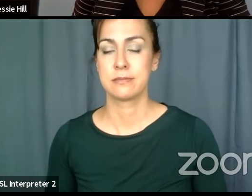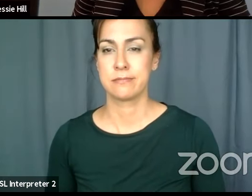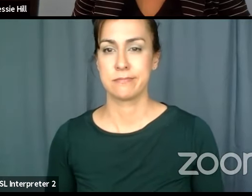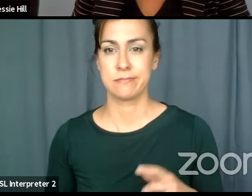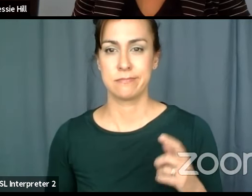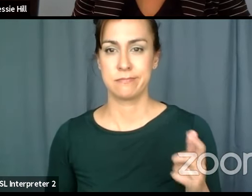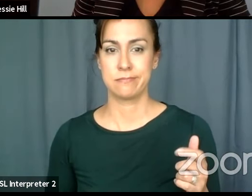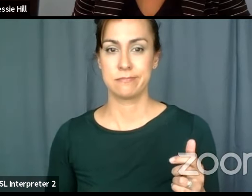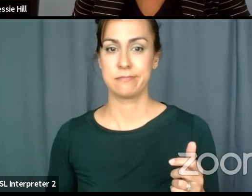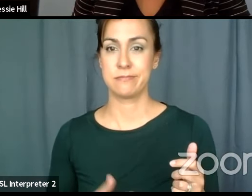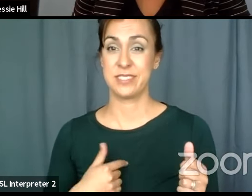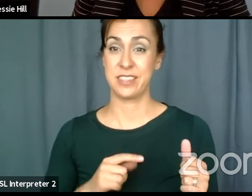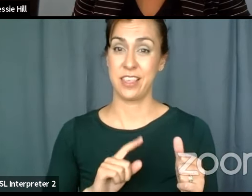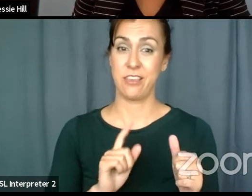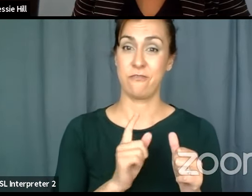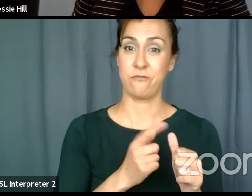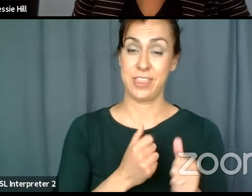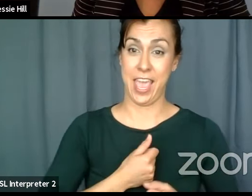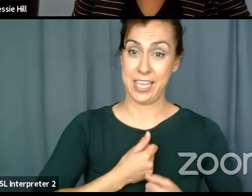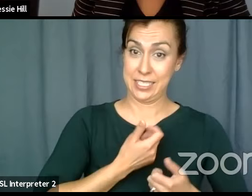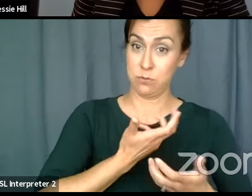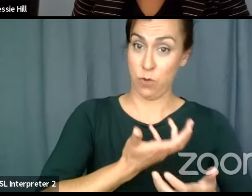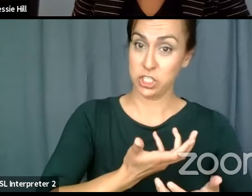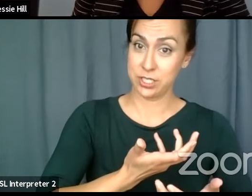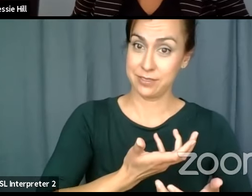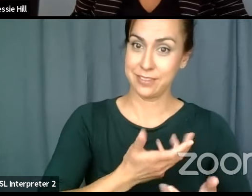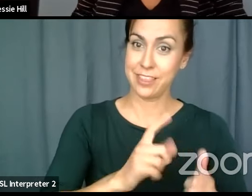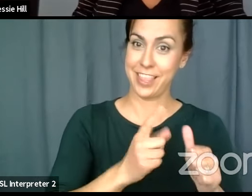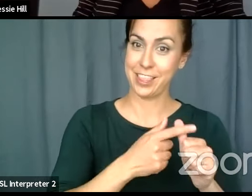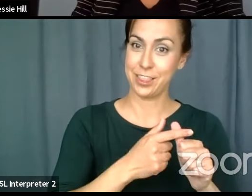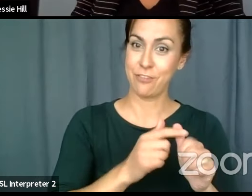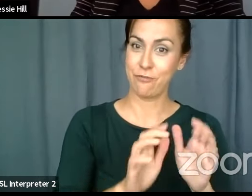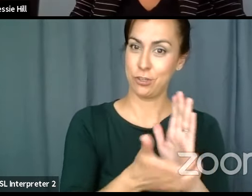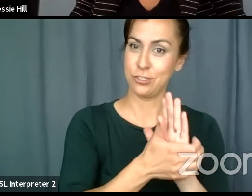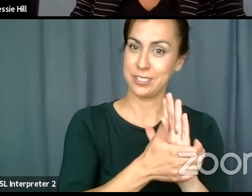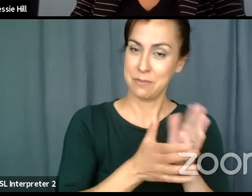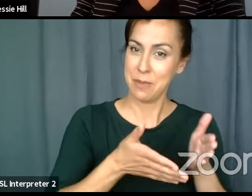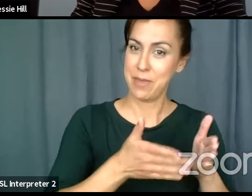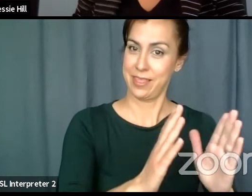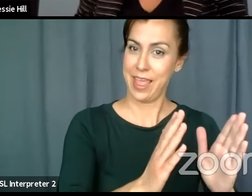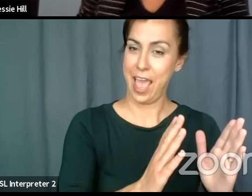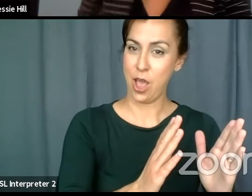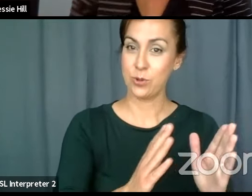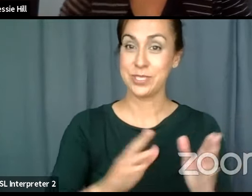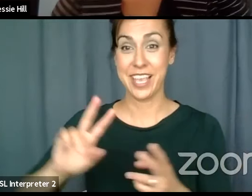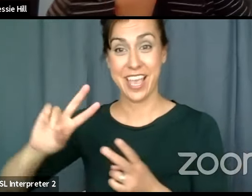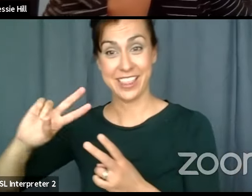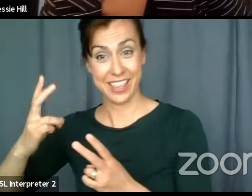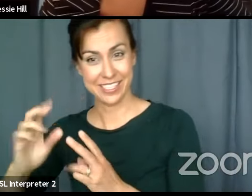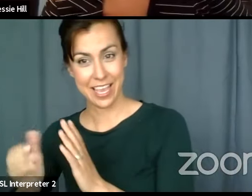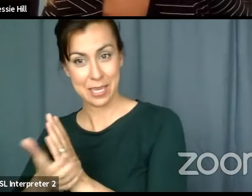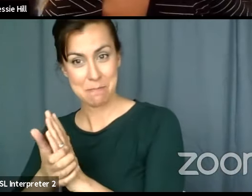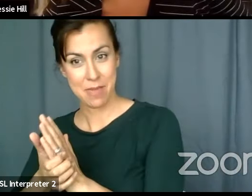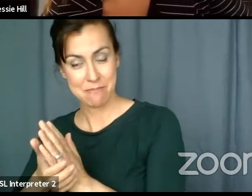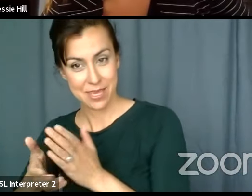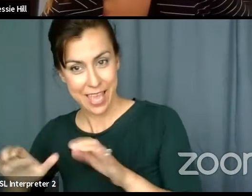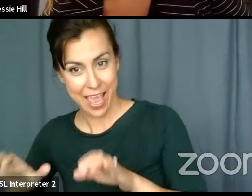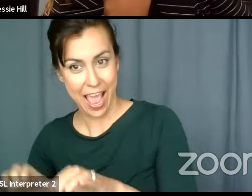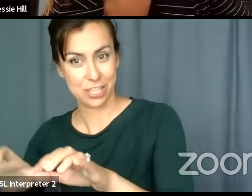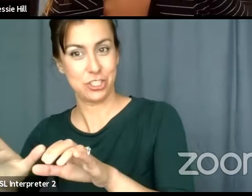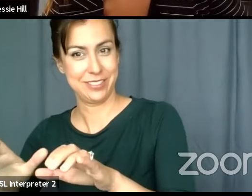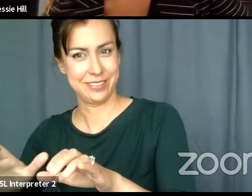that the First Amendment ensures with the performative and expressive act that the Second Amendment ensures, and what happens